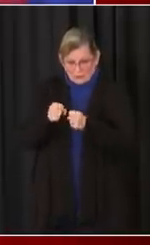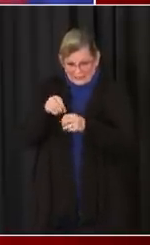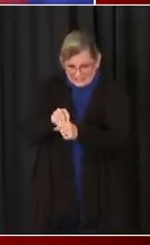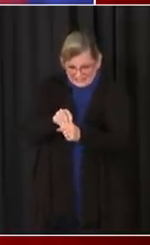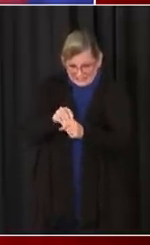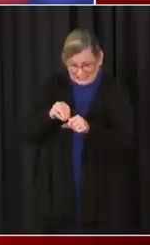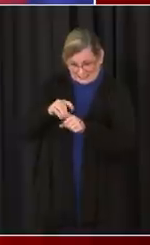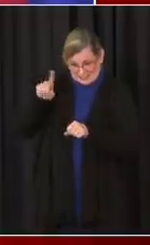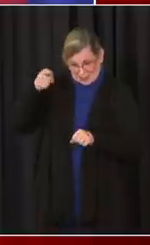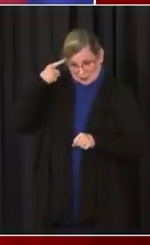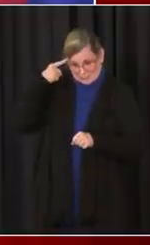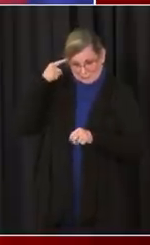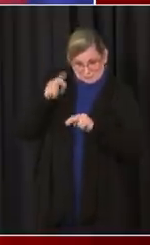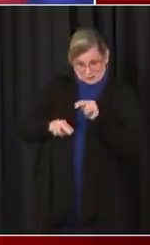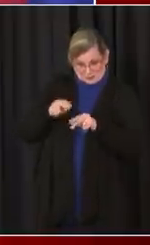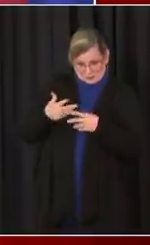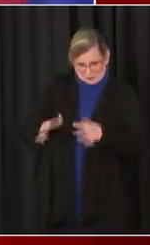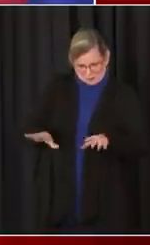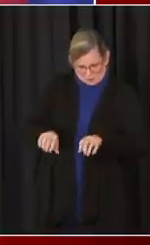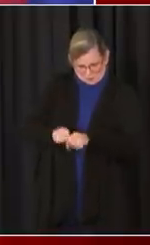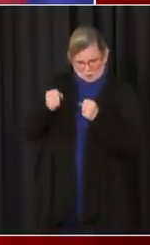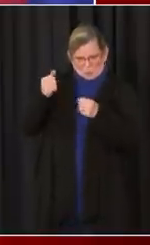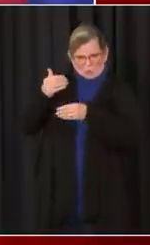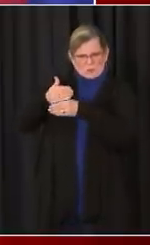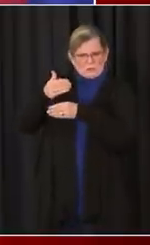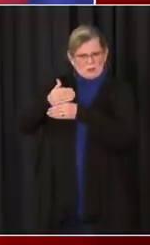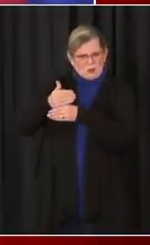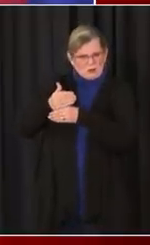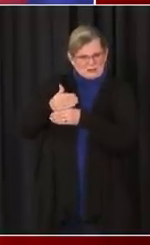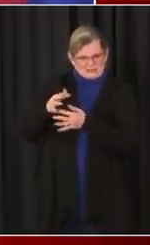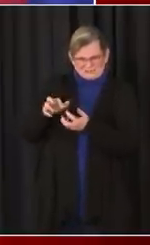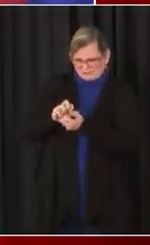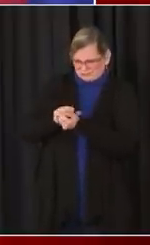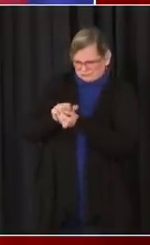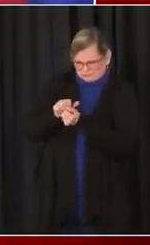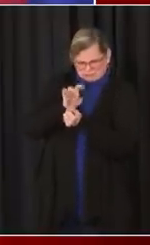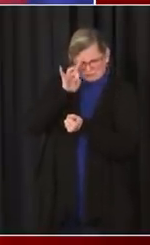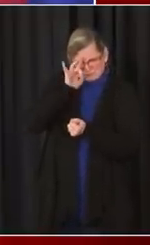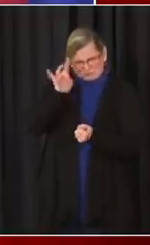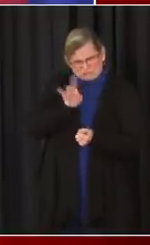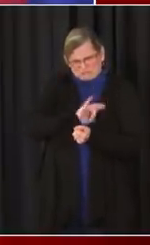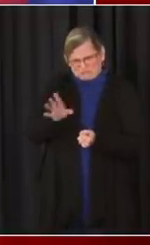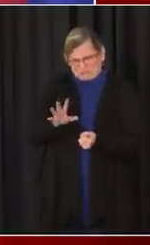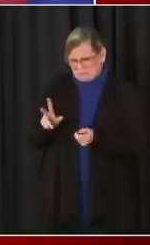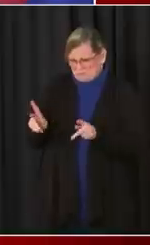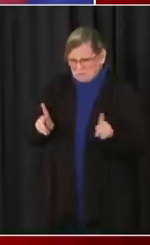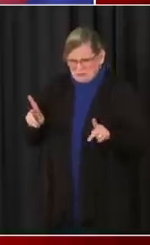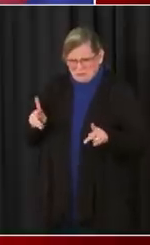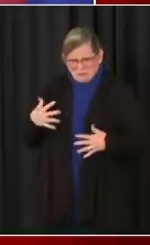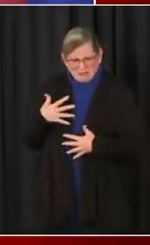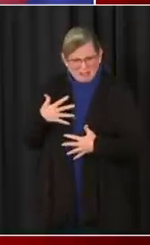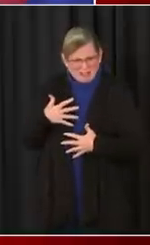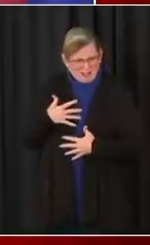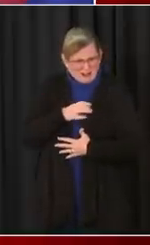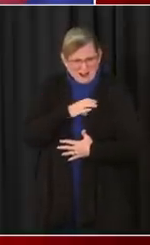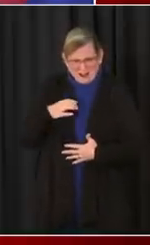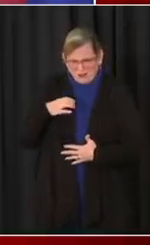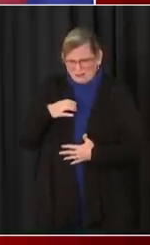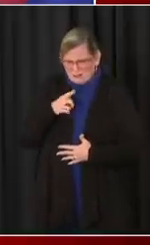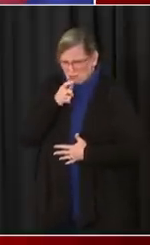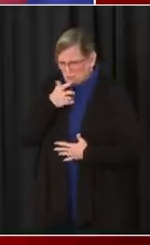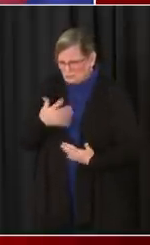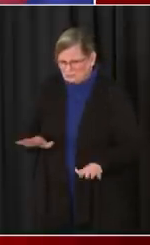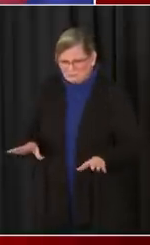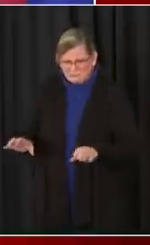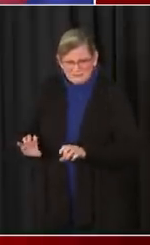enter the Capitol building by breaking windows and terrorizing the people, the members of Congress who